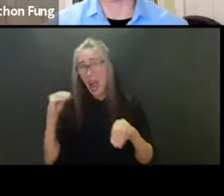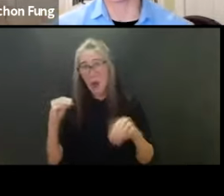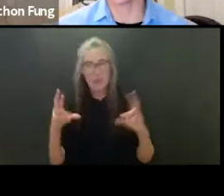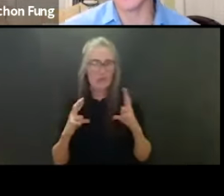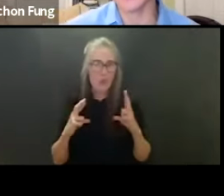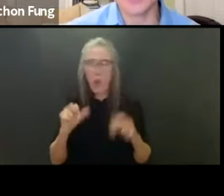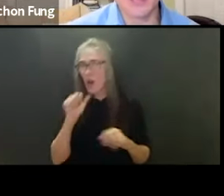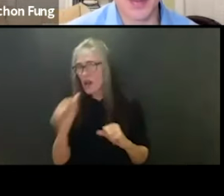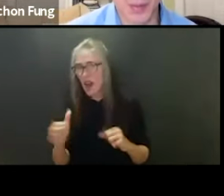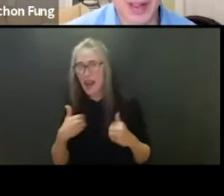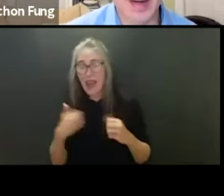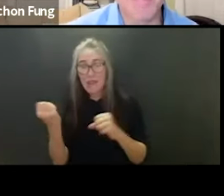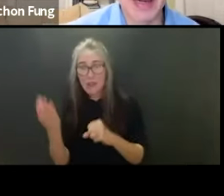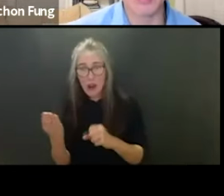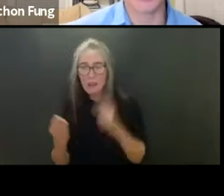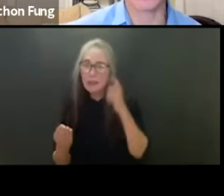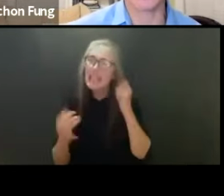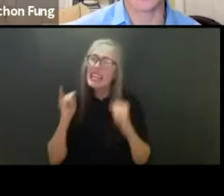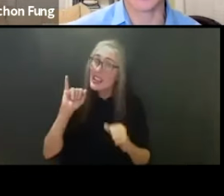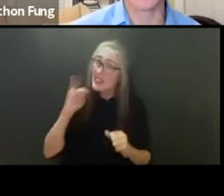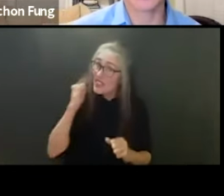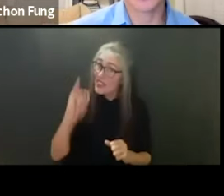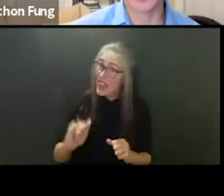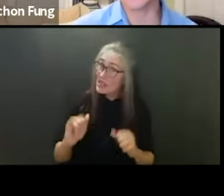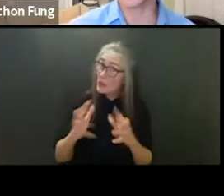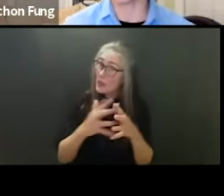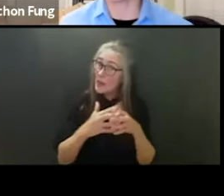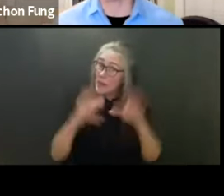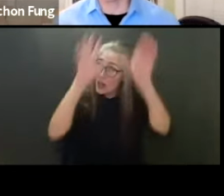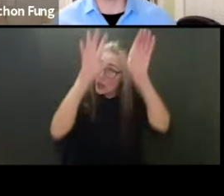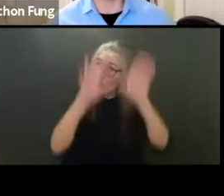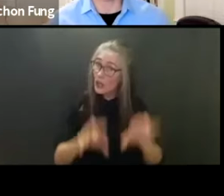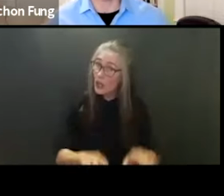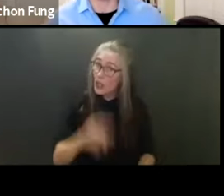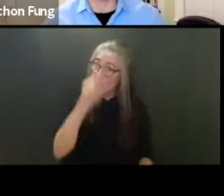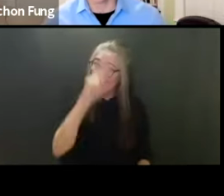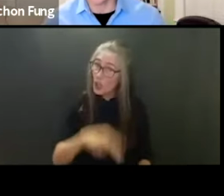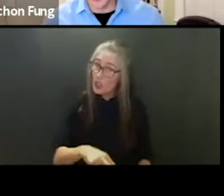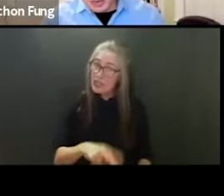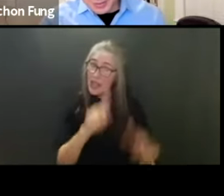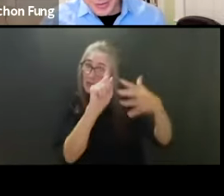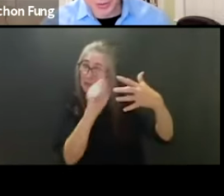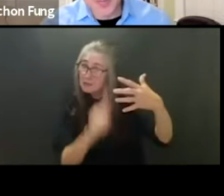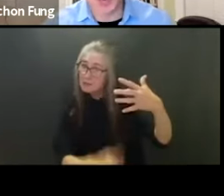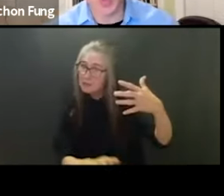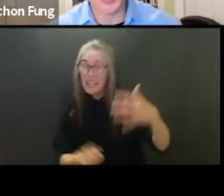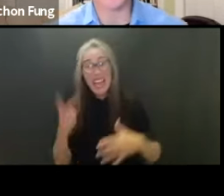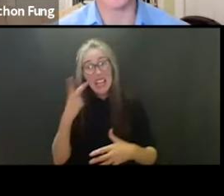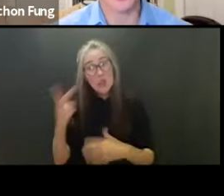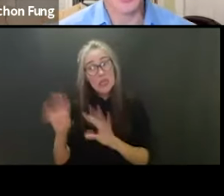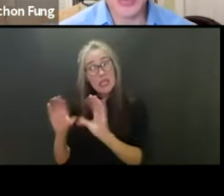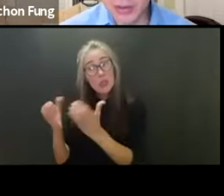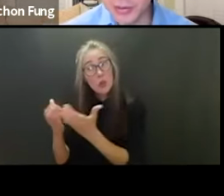okay if that's what America looks like what does the group structure look like if you just look at the groups in